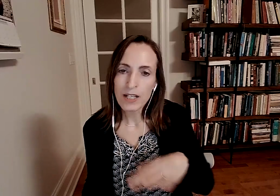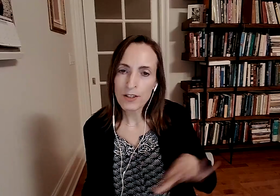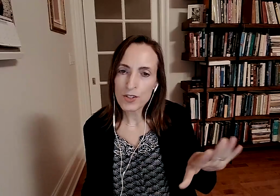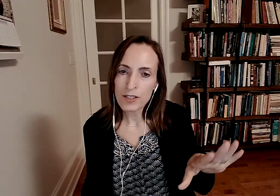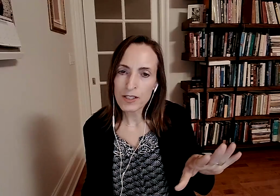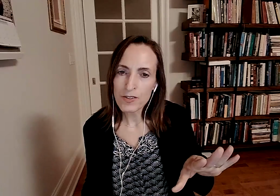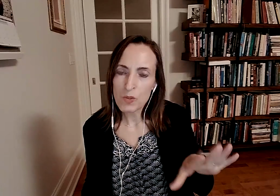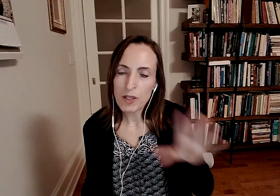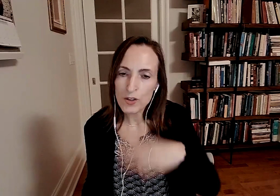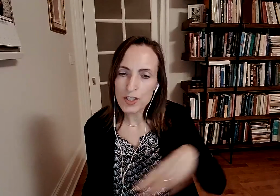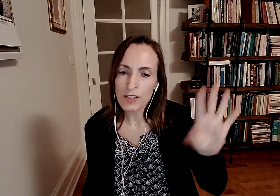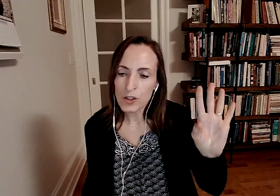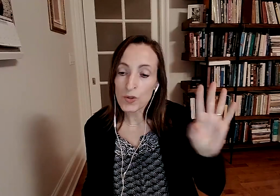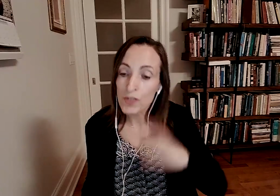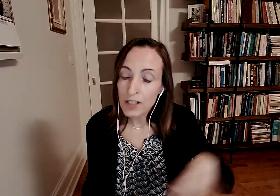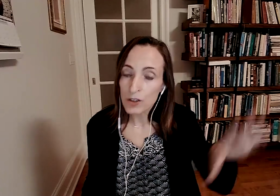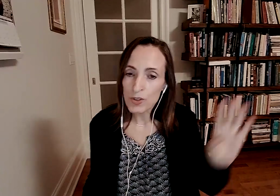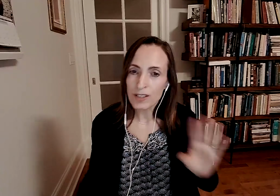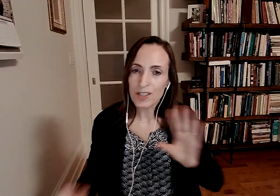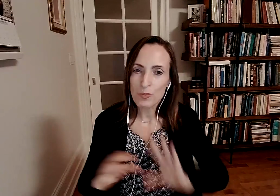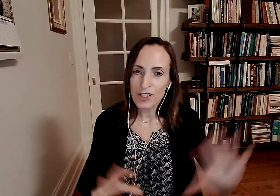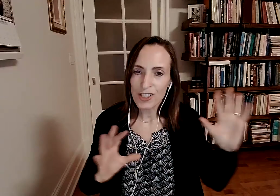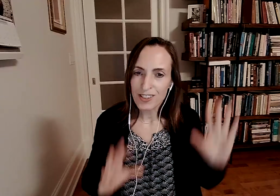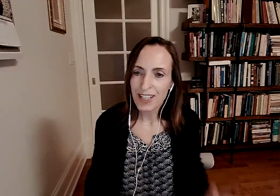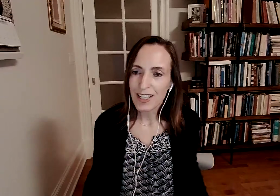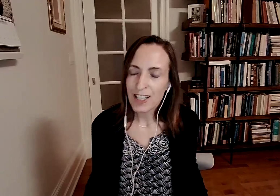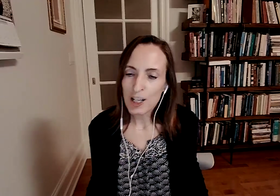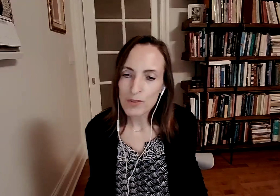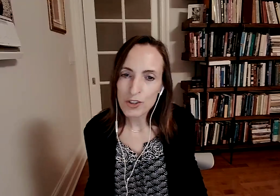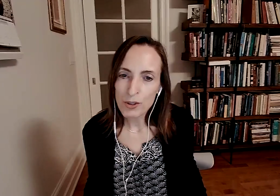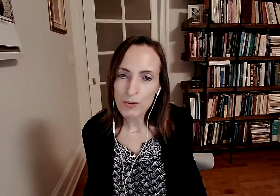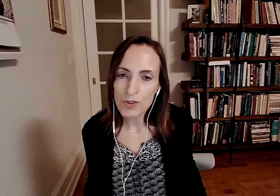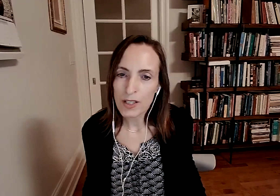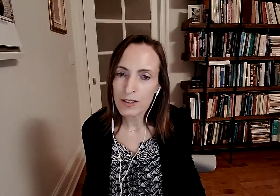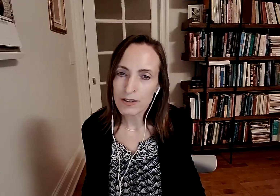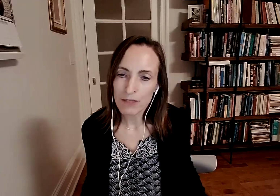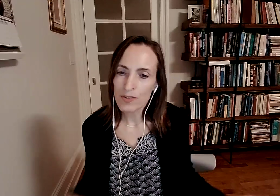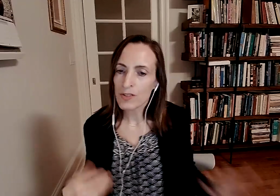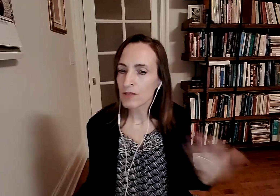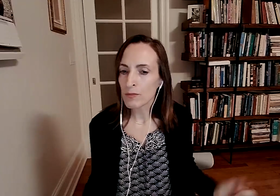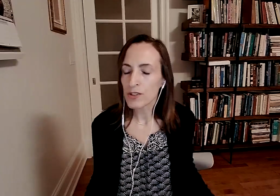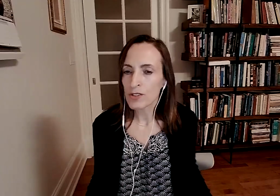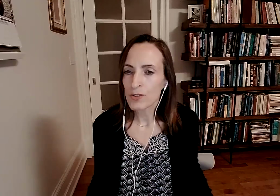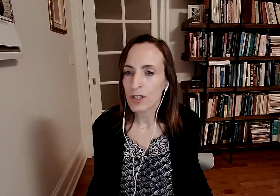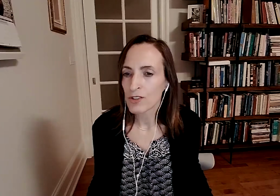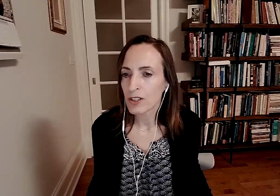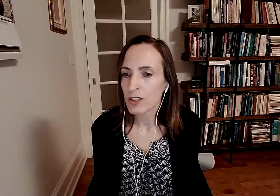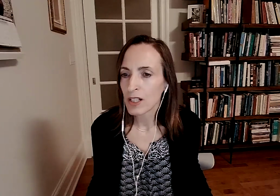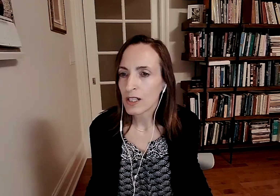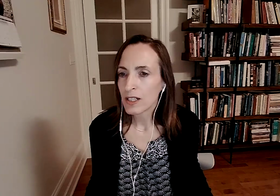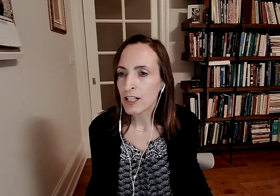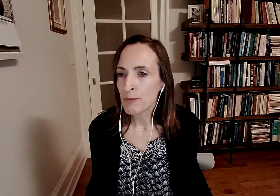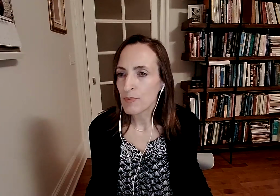However, there still is, the speaker still uses the acoustic expression to signal differences in information